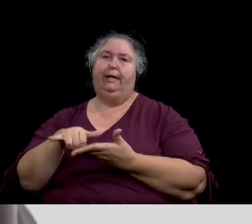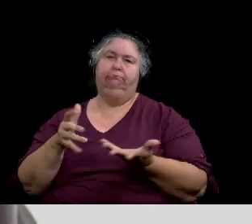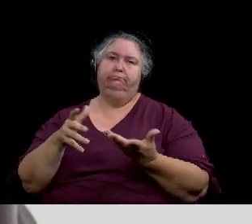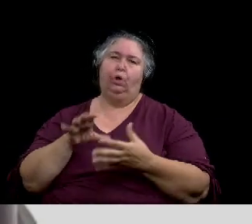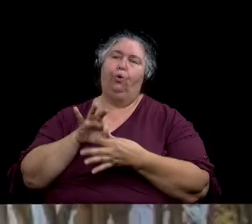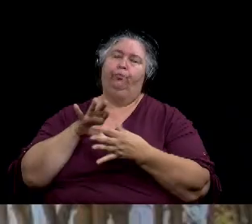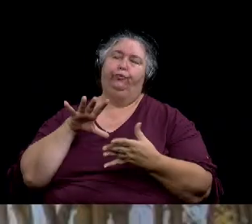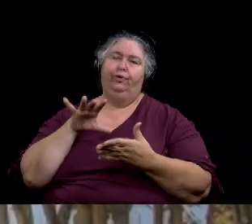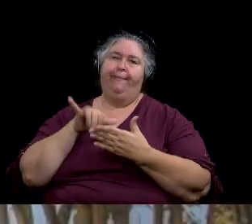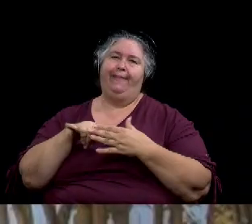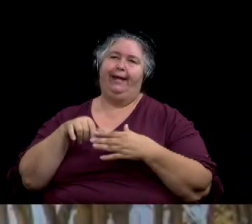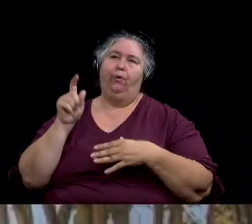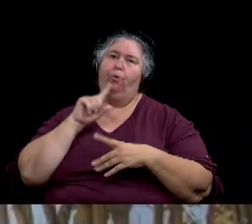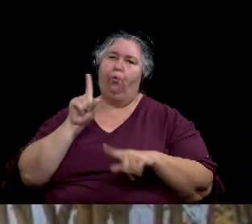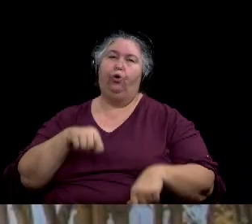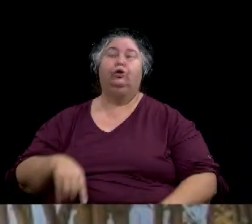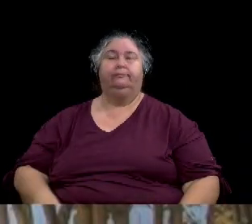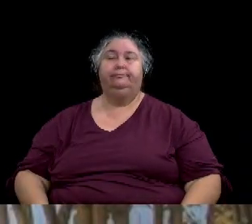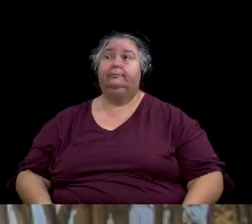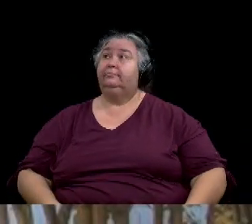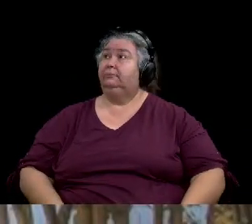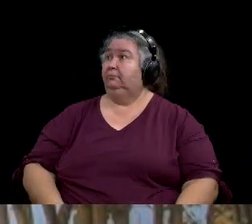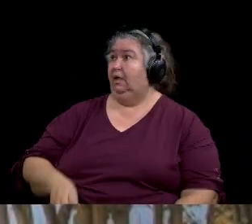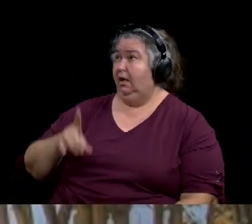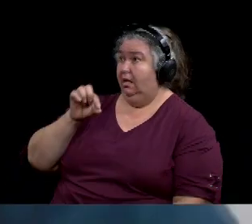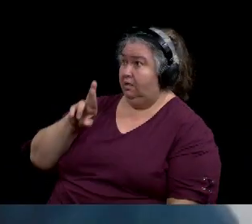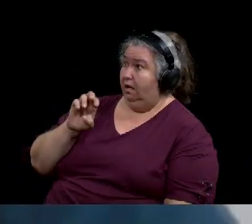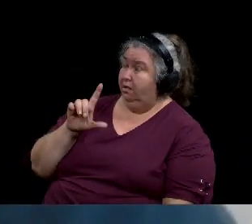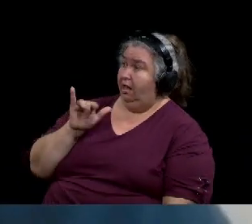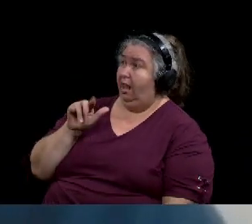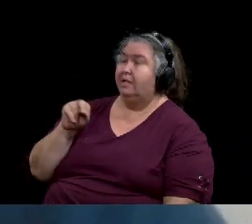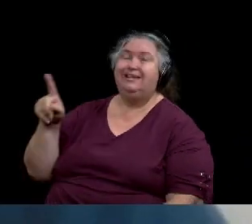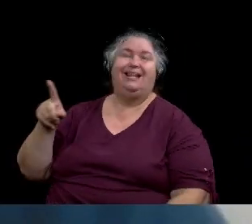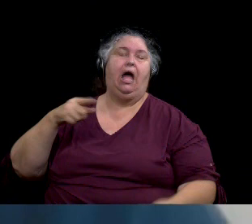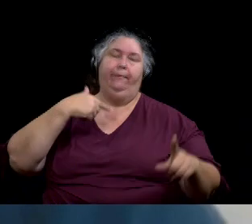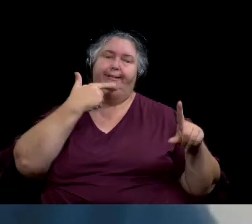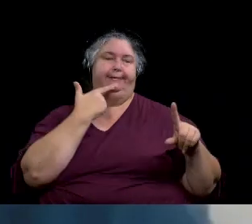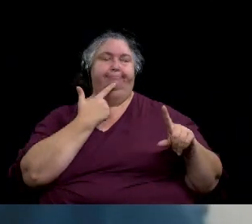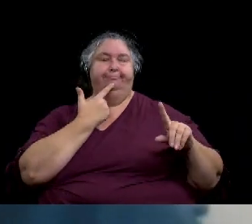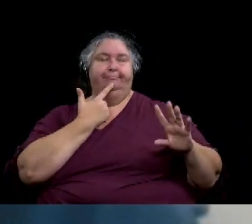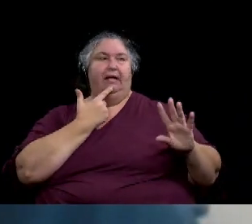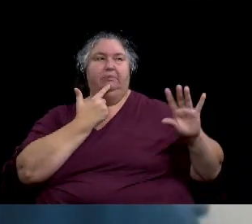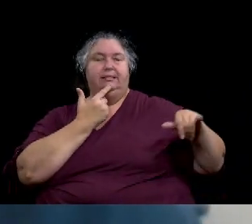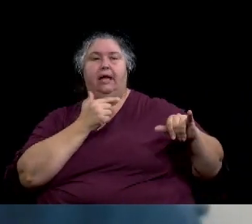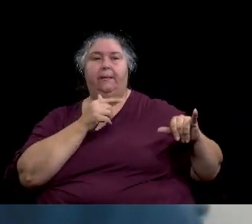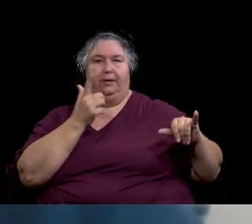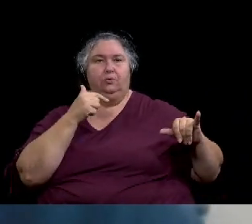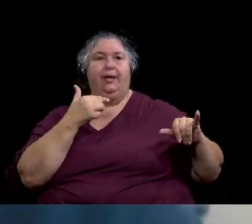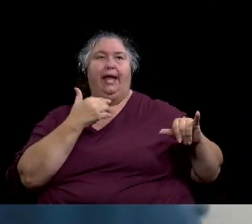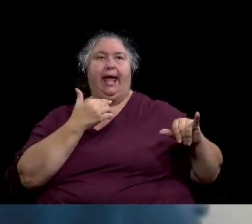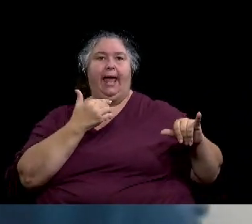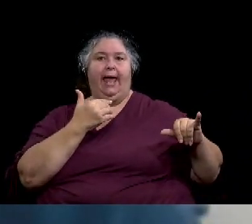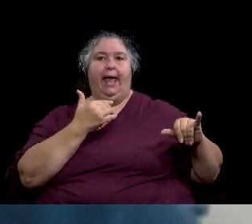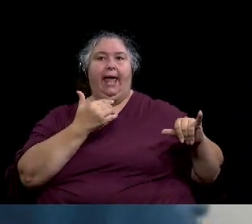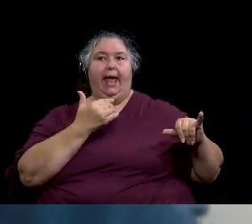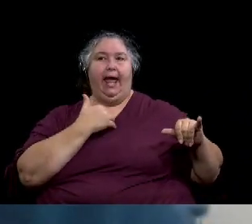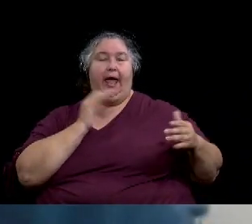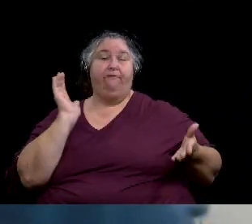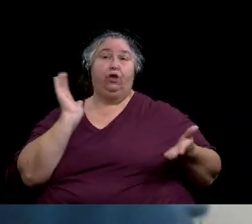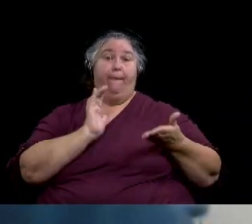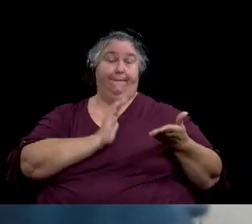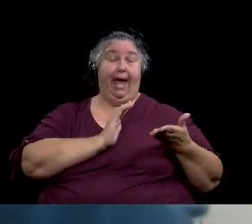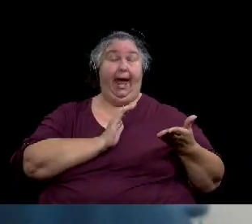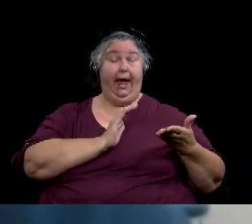Okay. Dr. Lyson, any further comment on your side? Yeah, I would say just because we have cut back on some elective surgeries from the